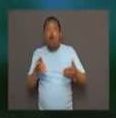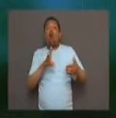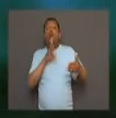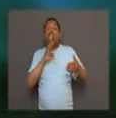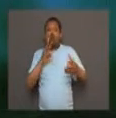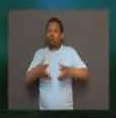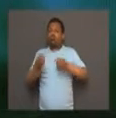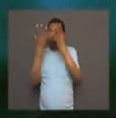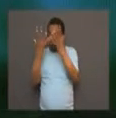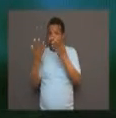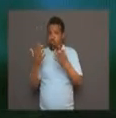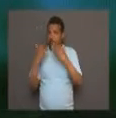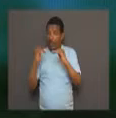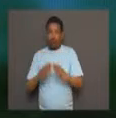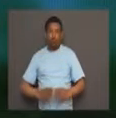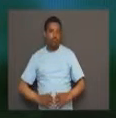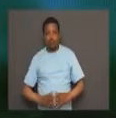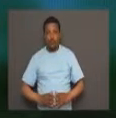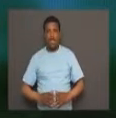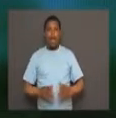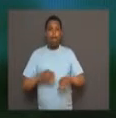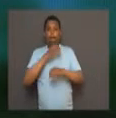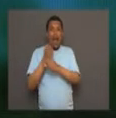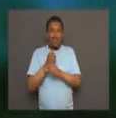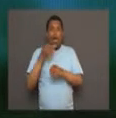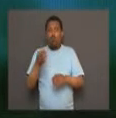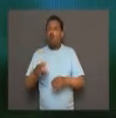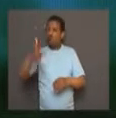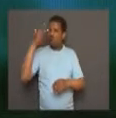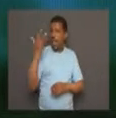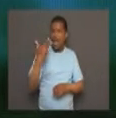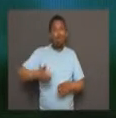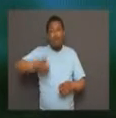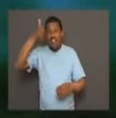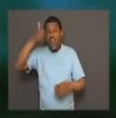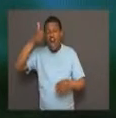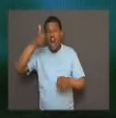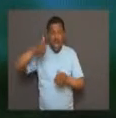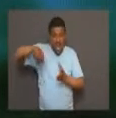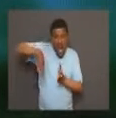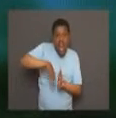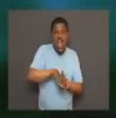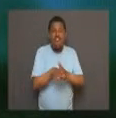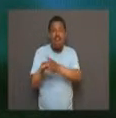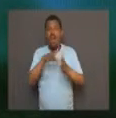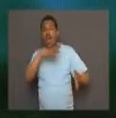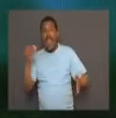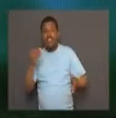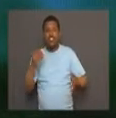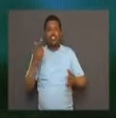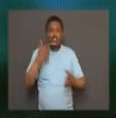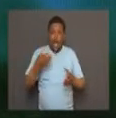water volume. Made up of 3 major rivers and